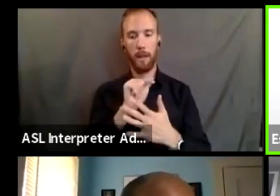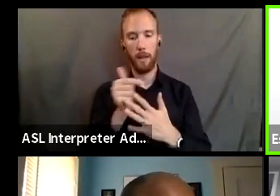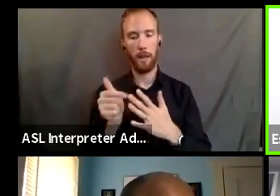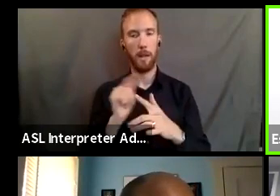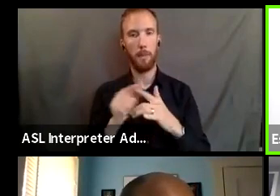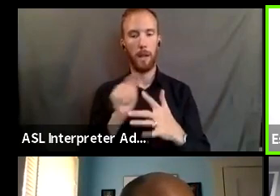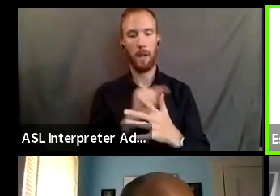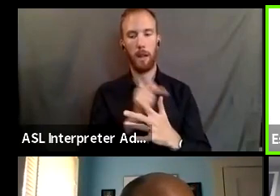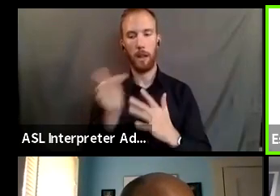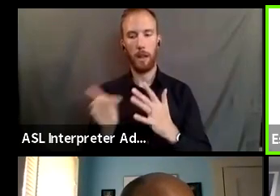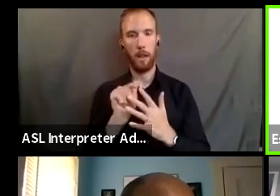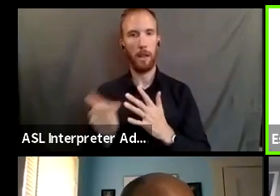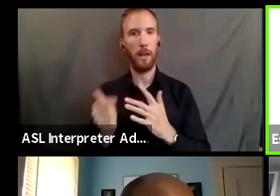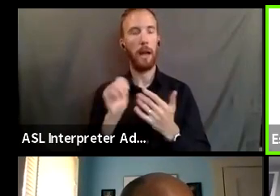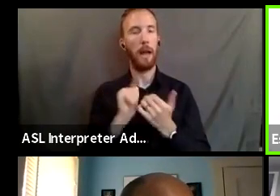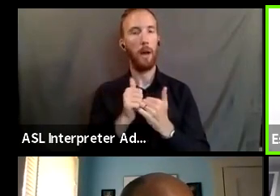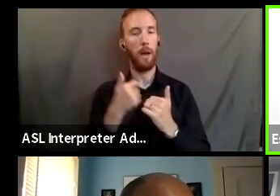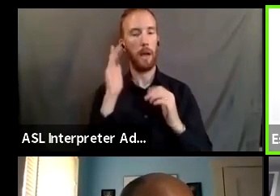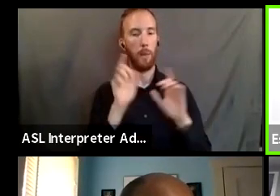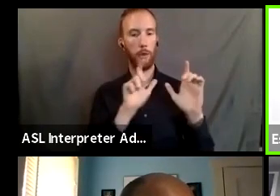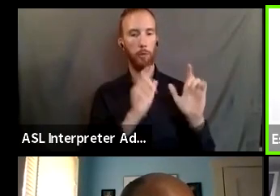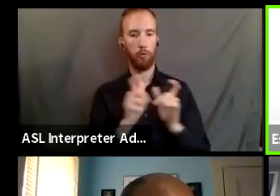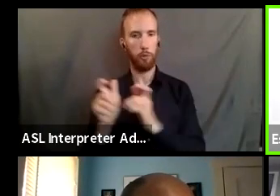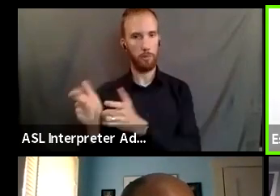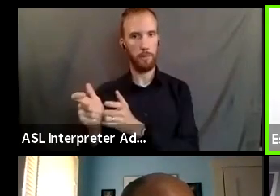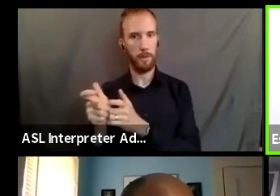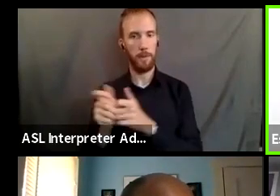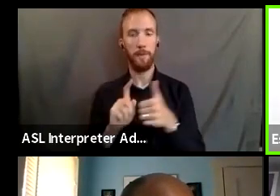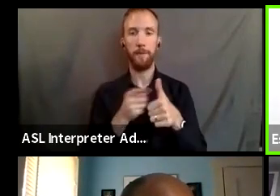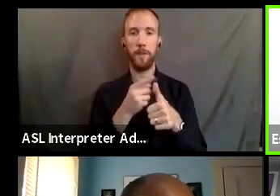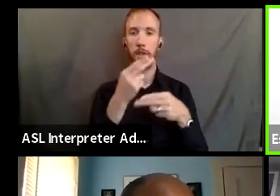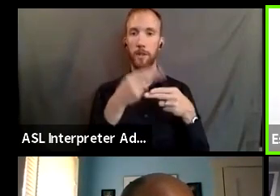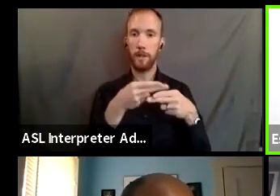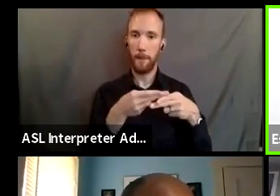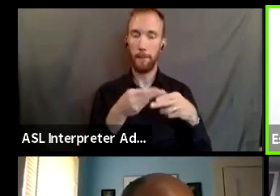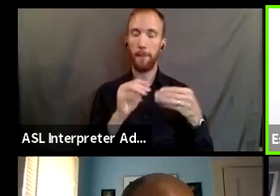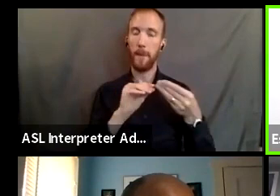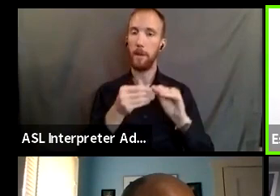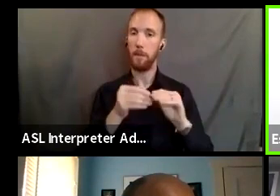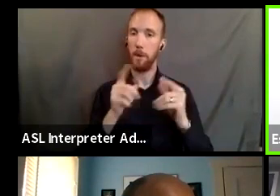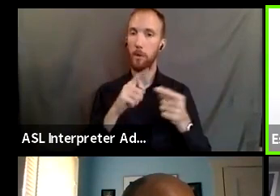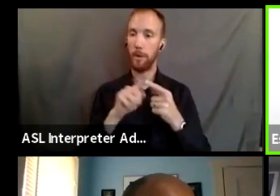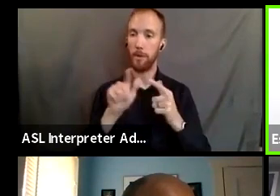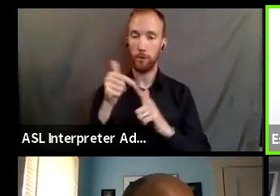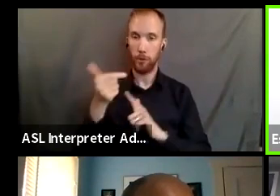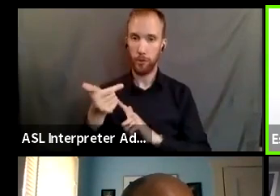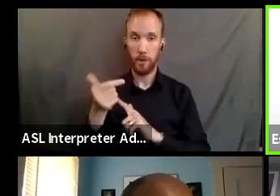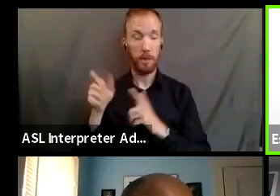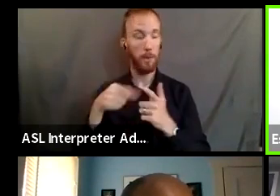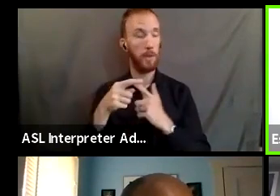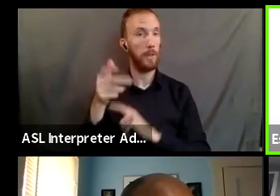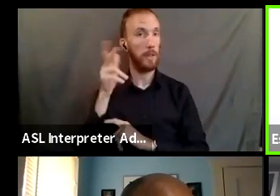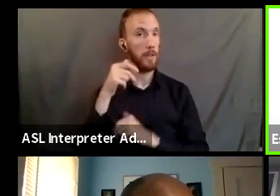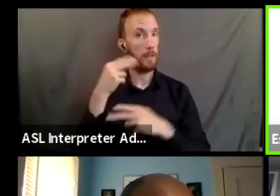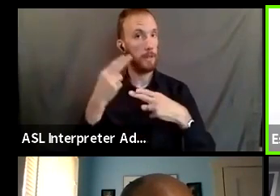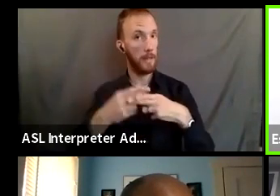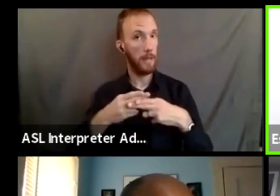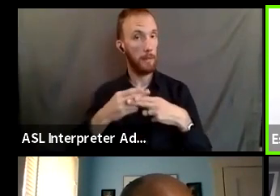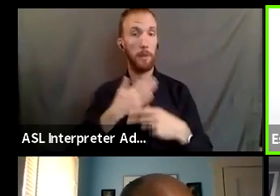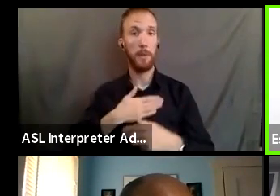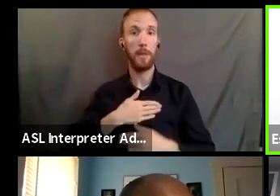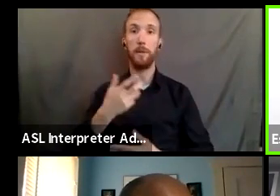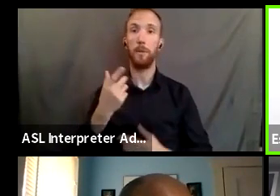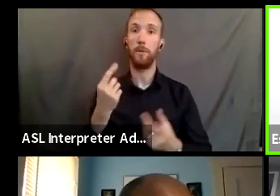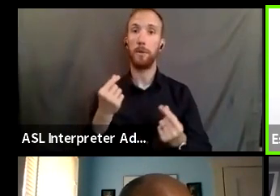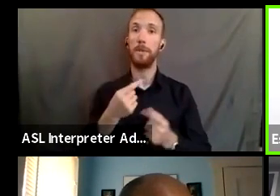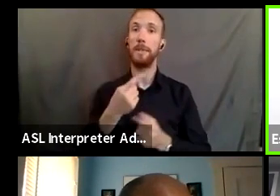them i will call your name and your number when it is your turn to speak once you hear your name please state your name for